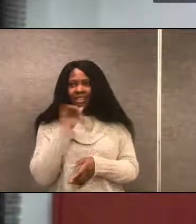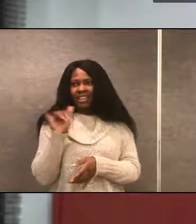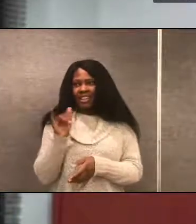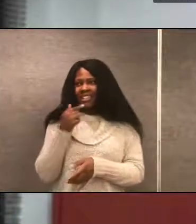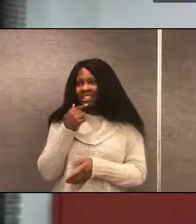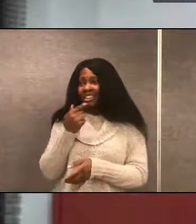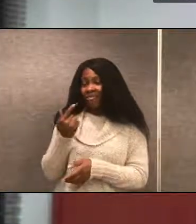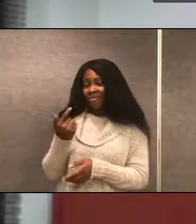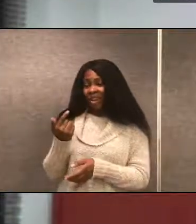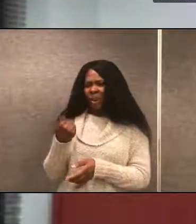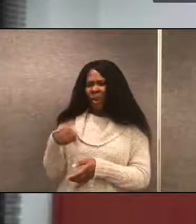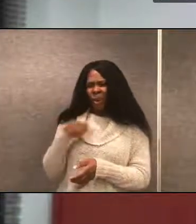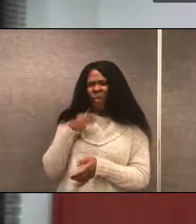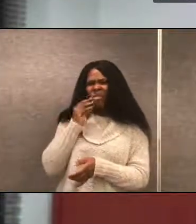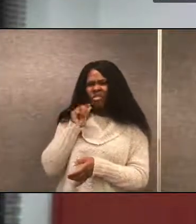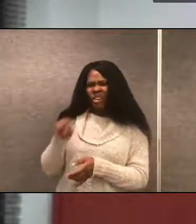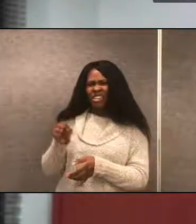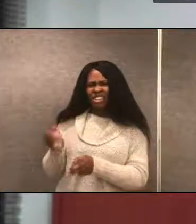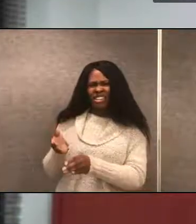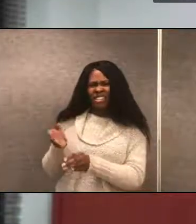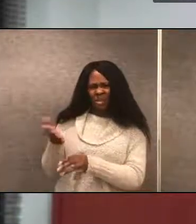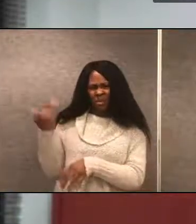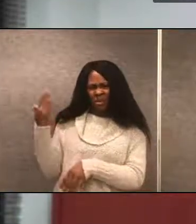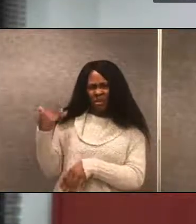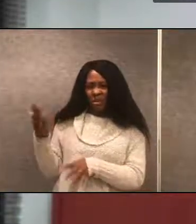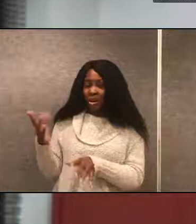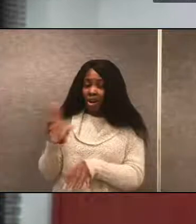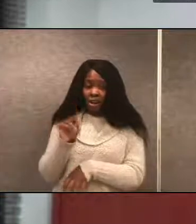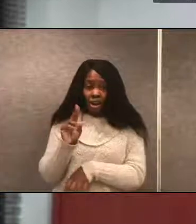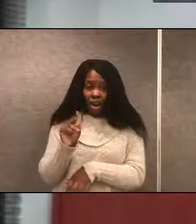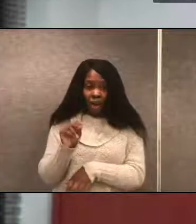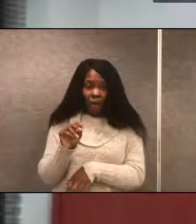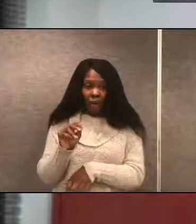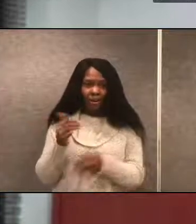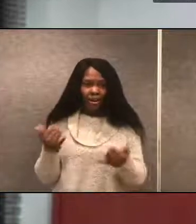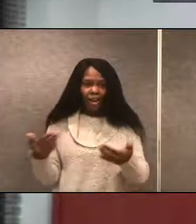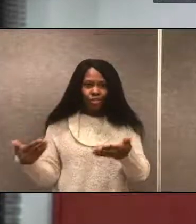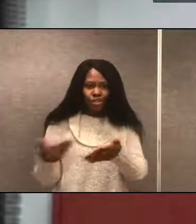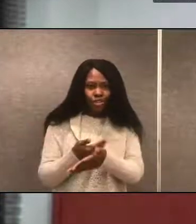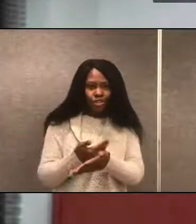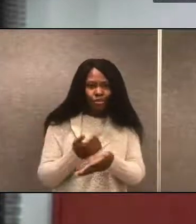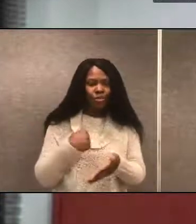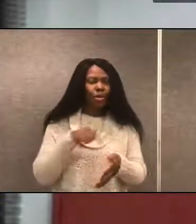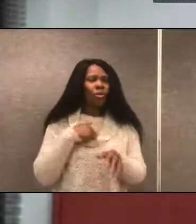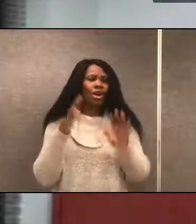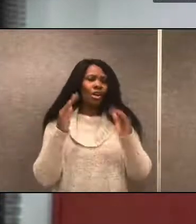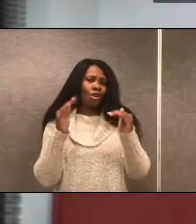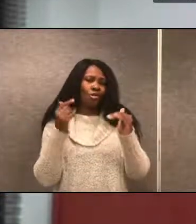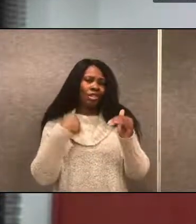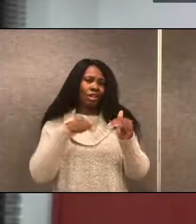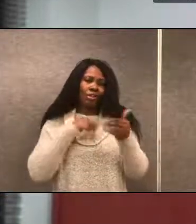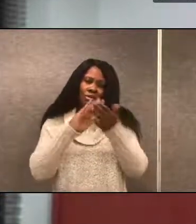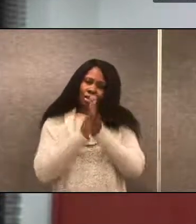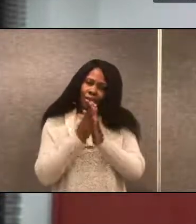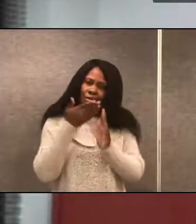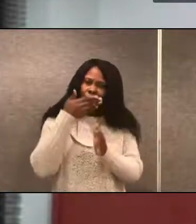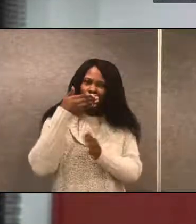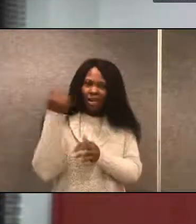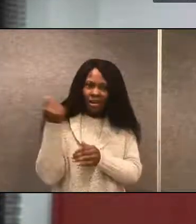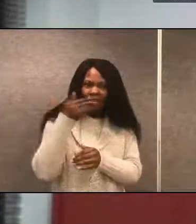it. The hope would be that we get better as we move forward with each piece of it, that we accept